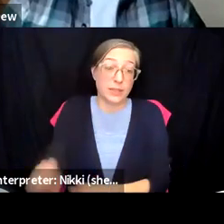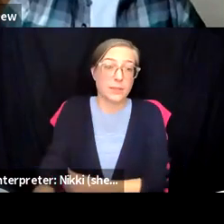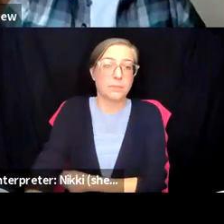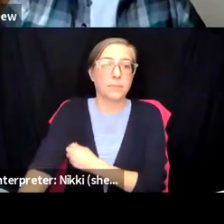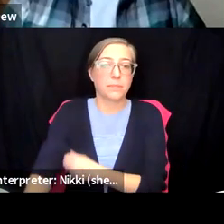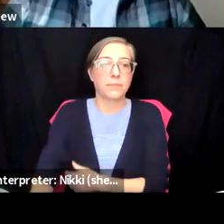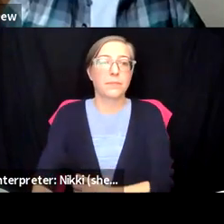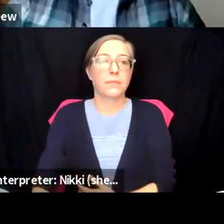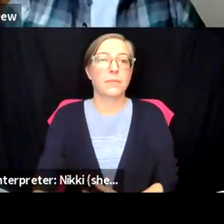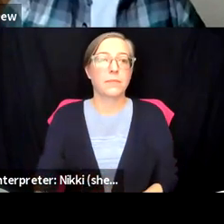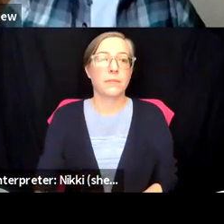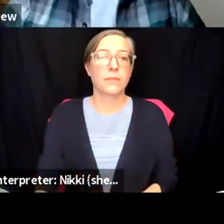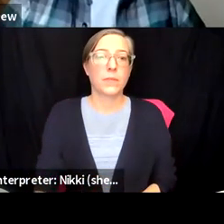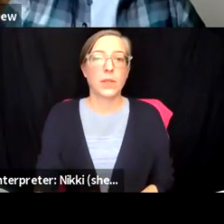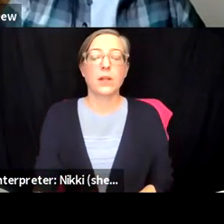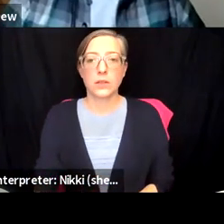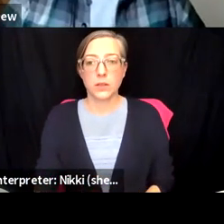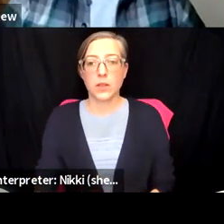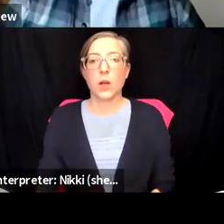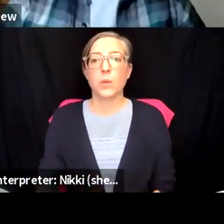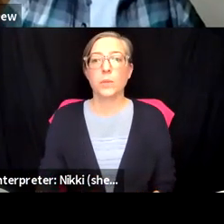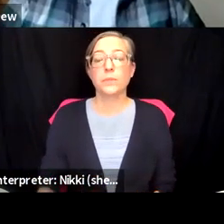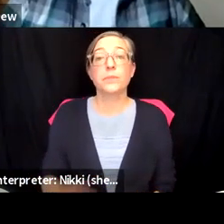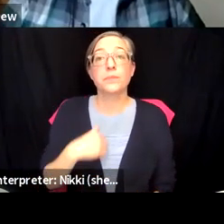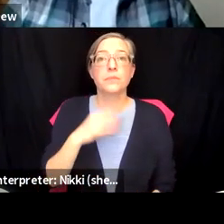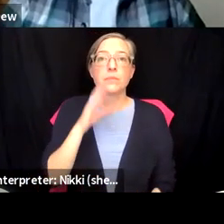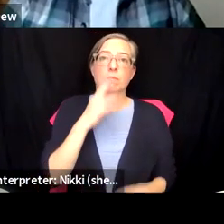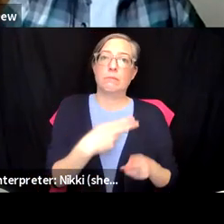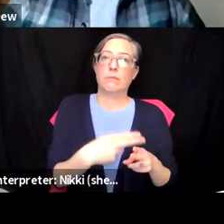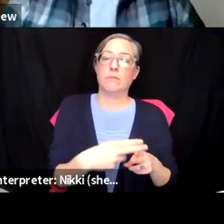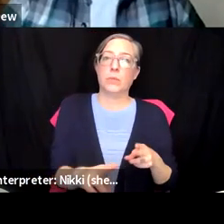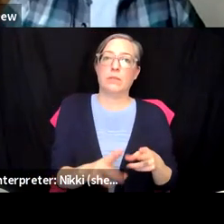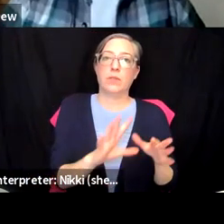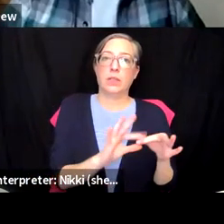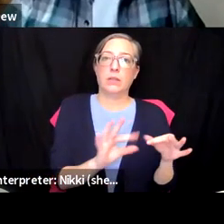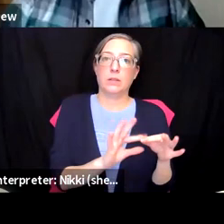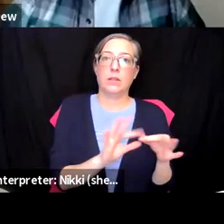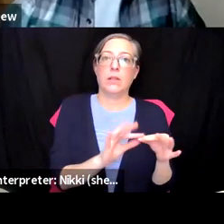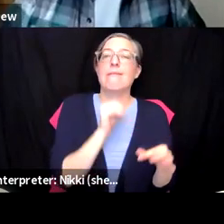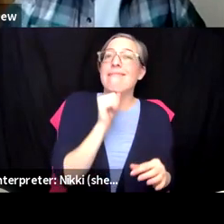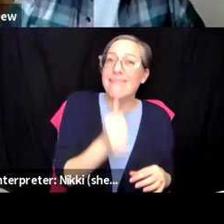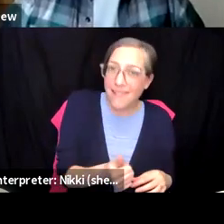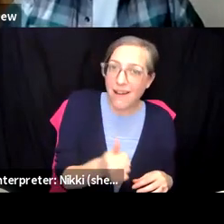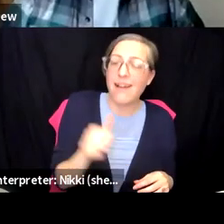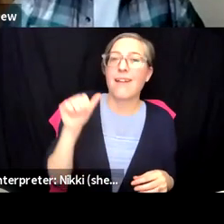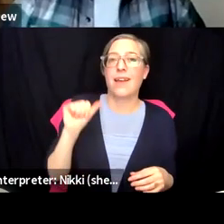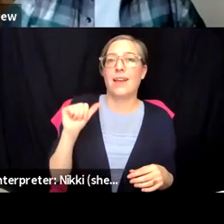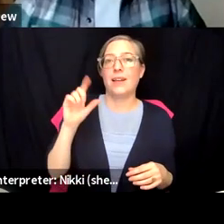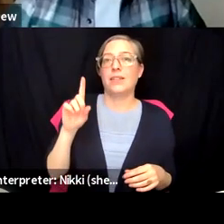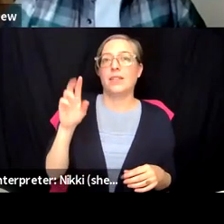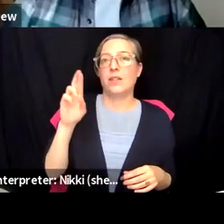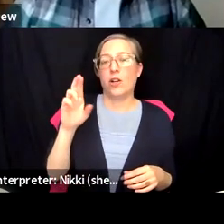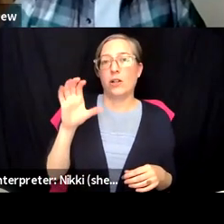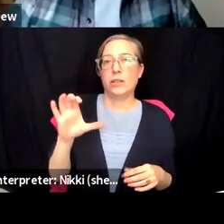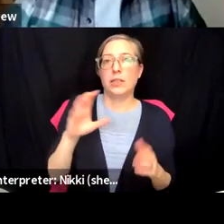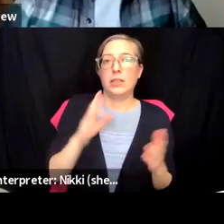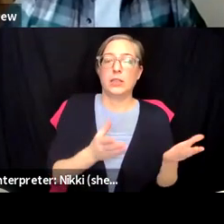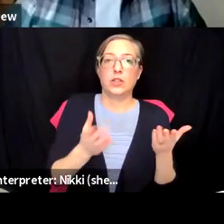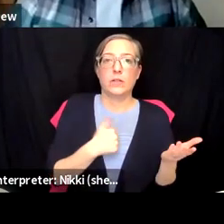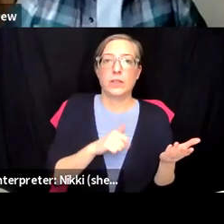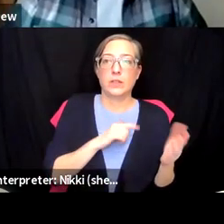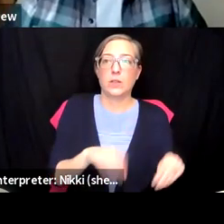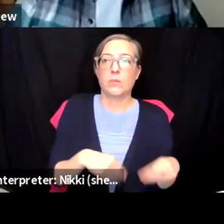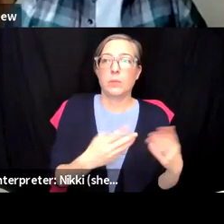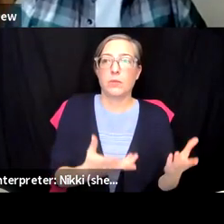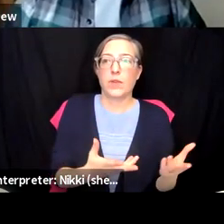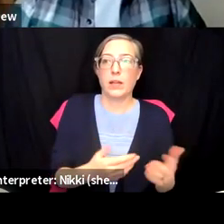just briefly share the non-ADRC services that we provide. Again, the description